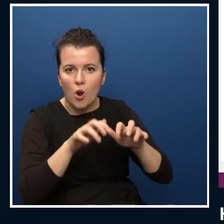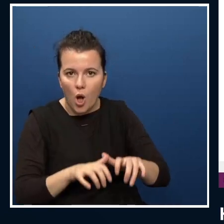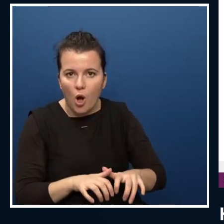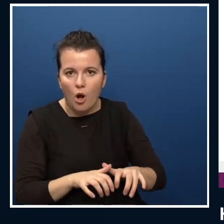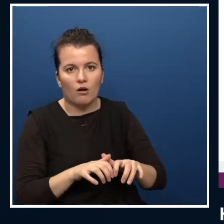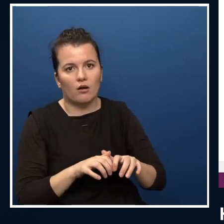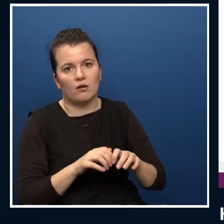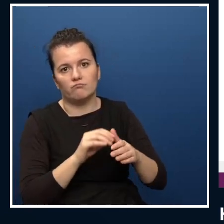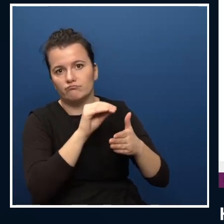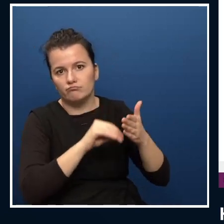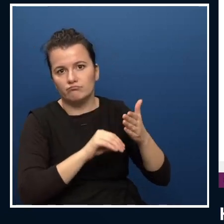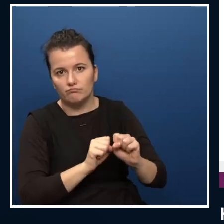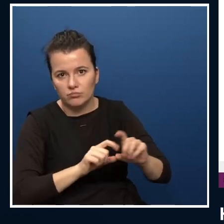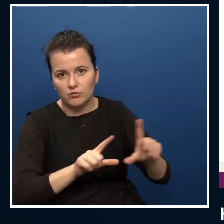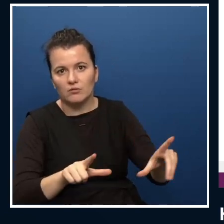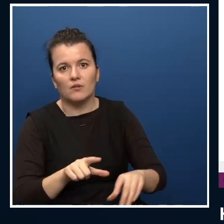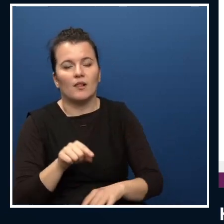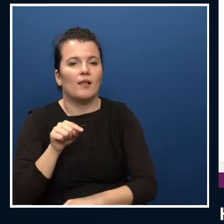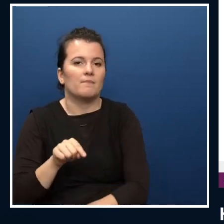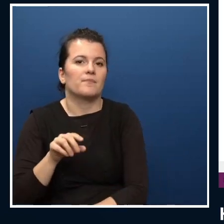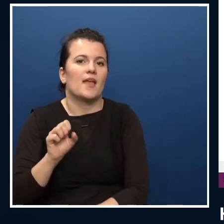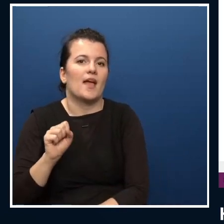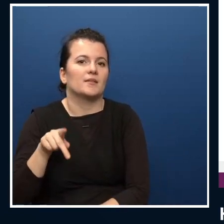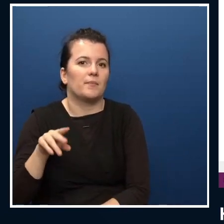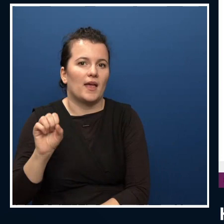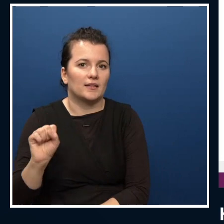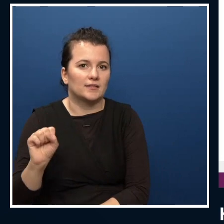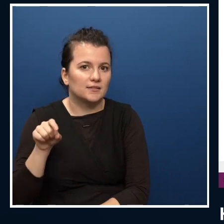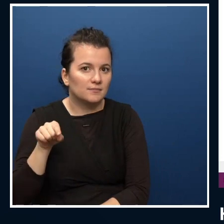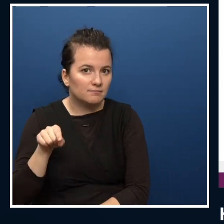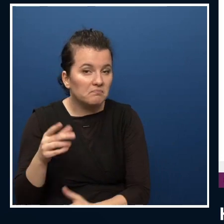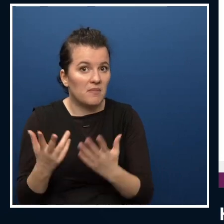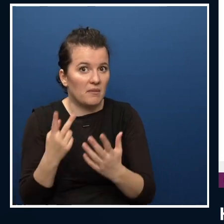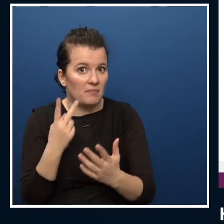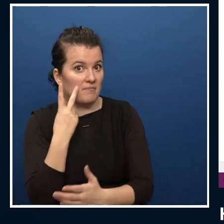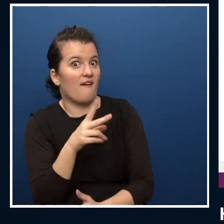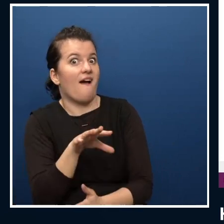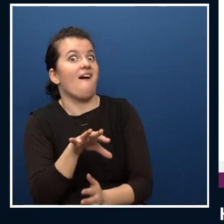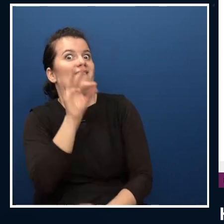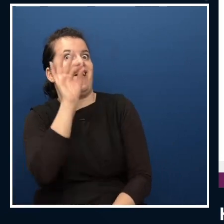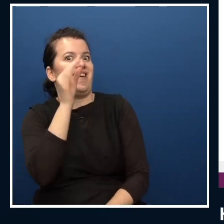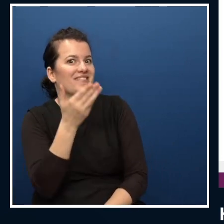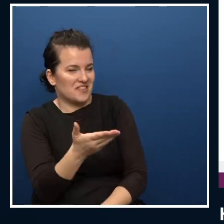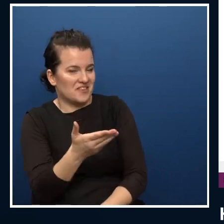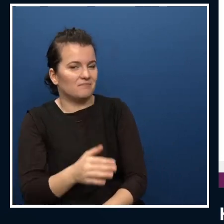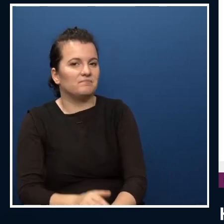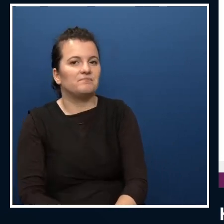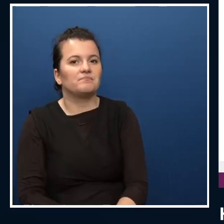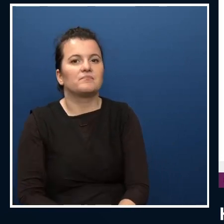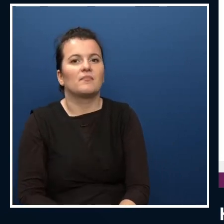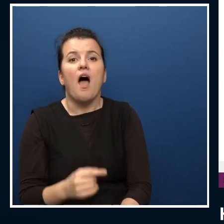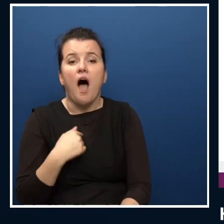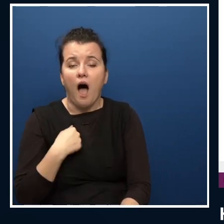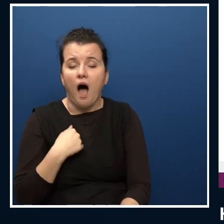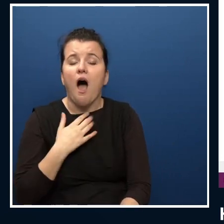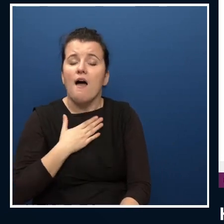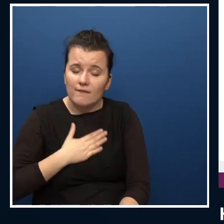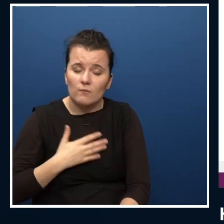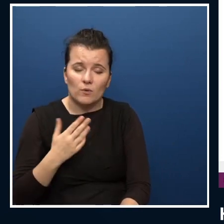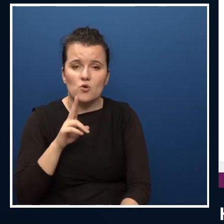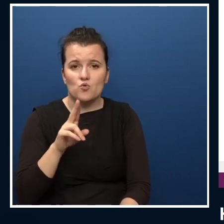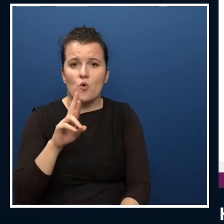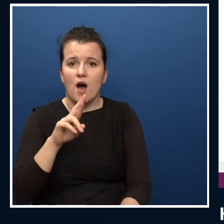title.aspx. I complicated things by wanting to make this URL format something